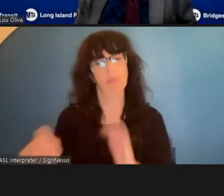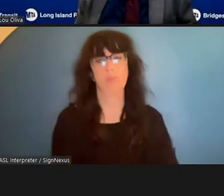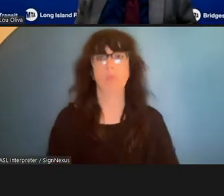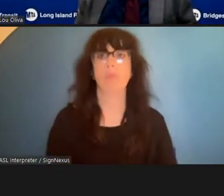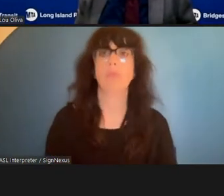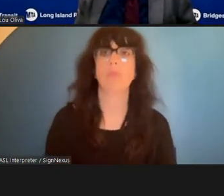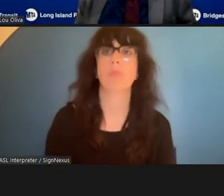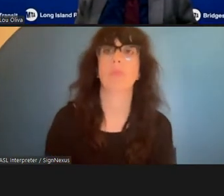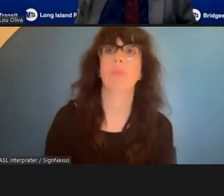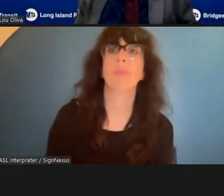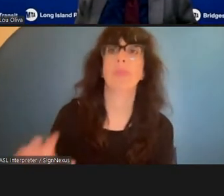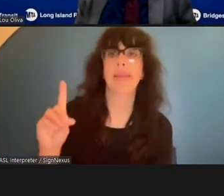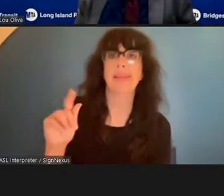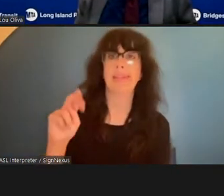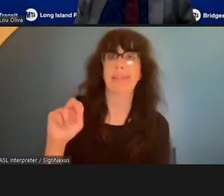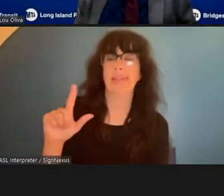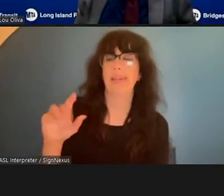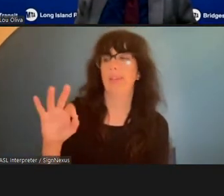daniel feldman